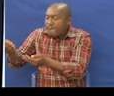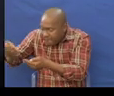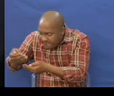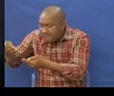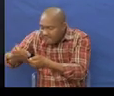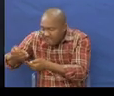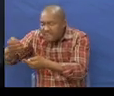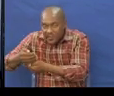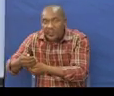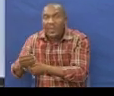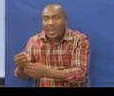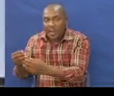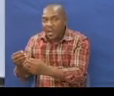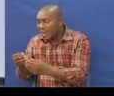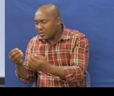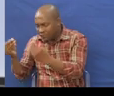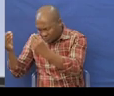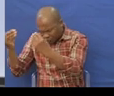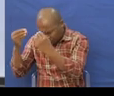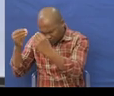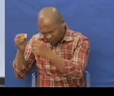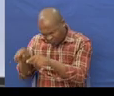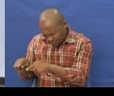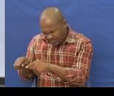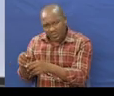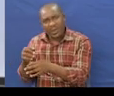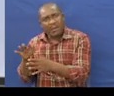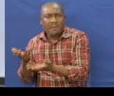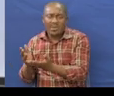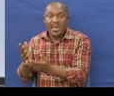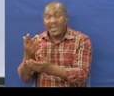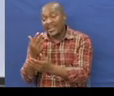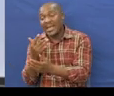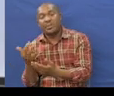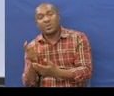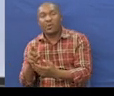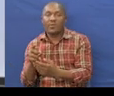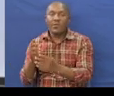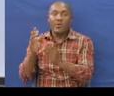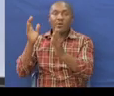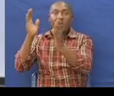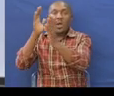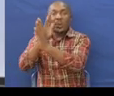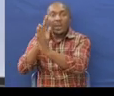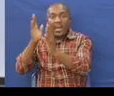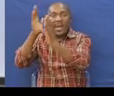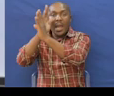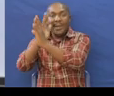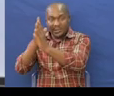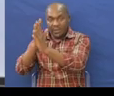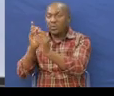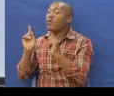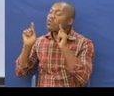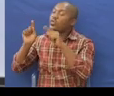study. If you are studying about maybe the types of climates in a certain region, you have to go